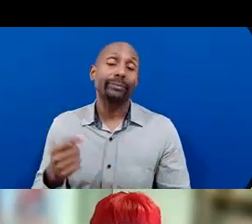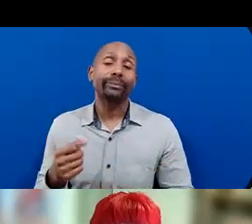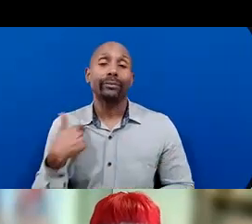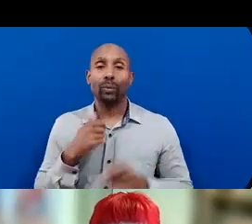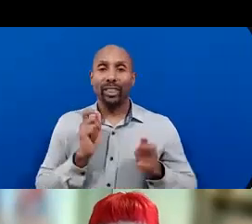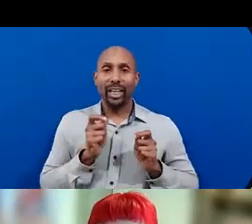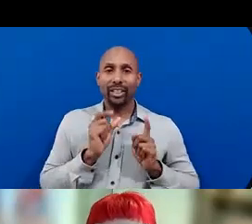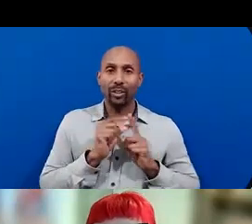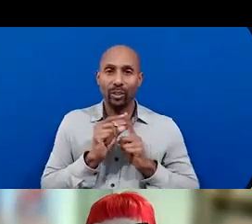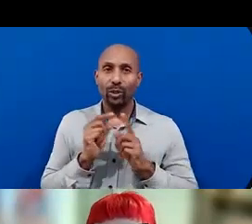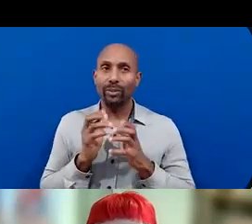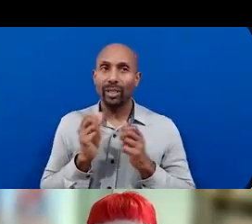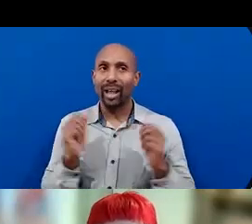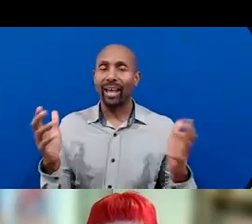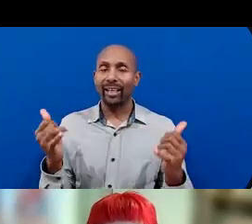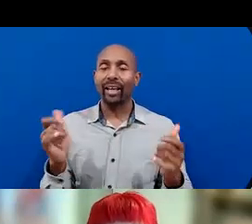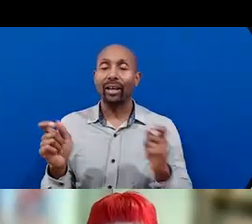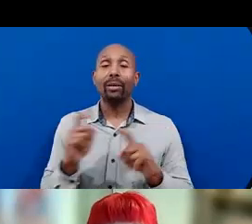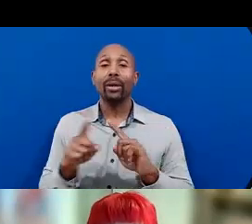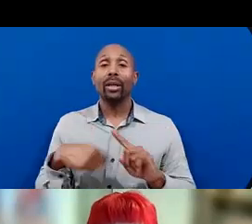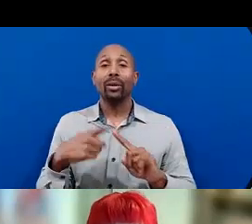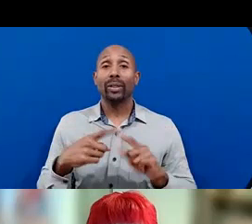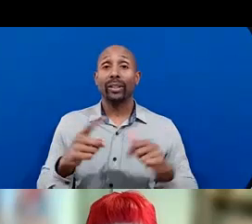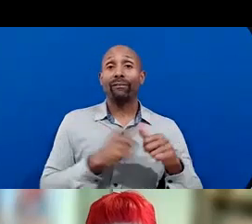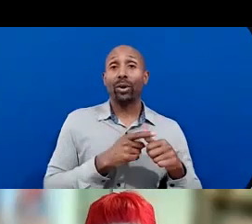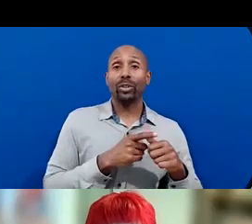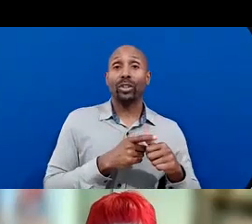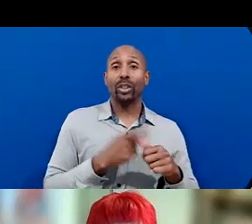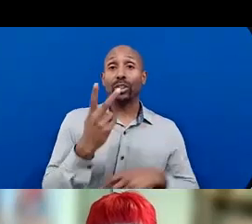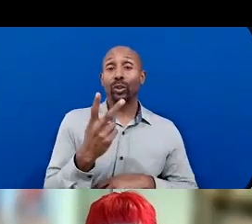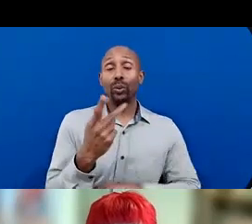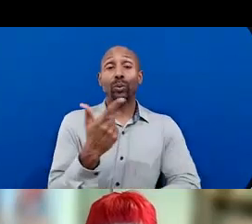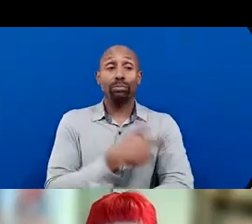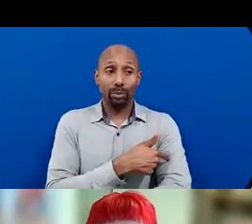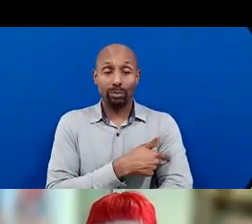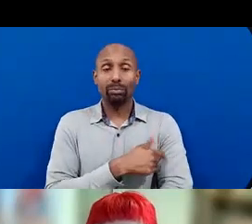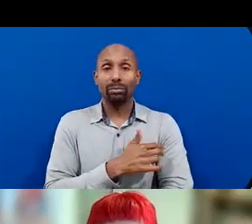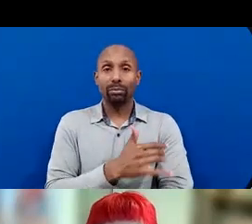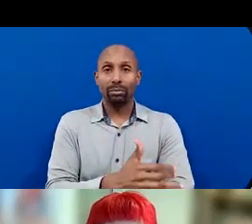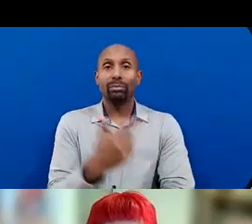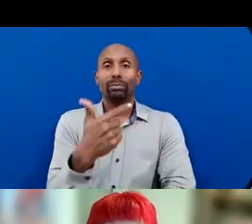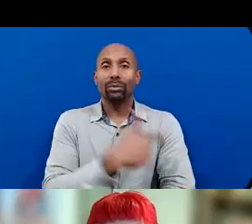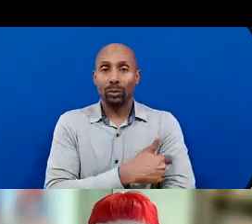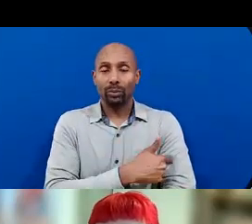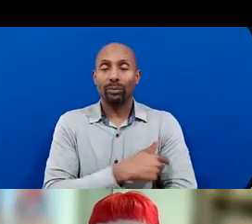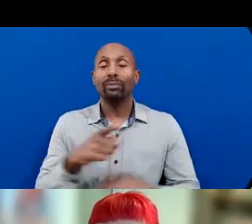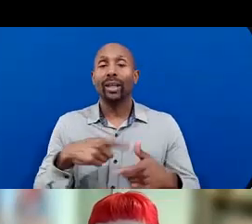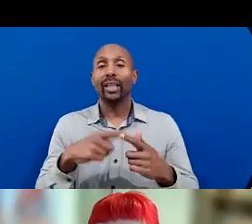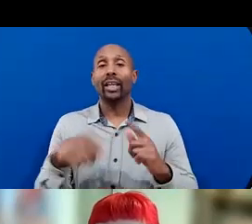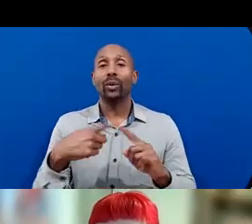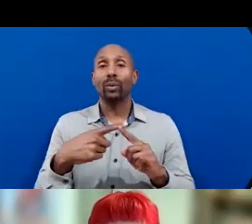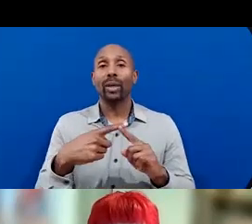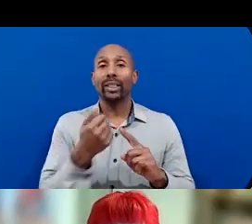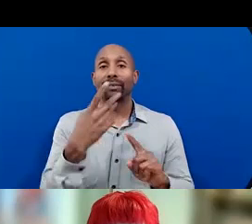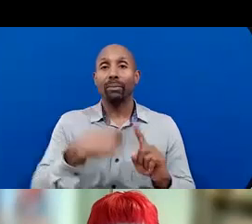initial series, and then when people are due for their boosters, they would get their booster. And if they